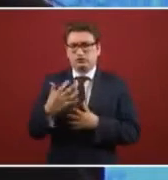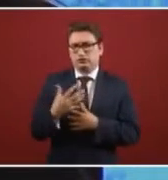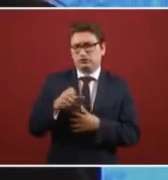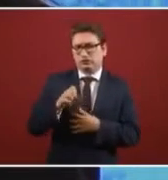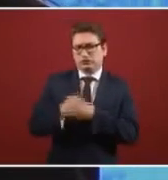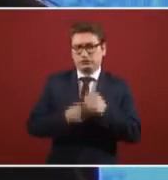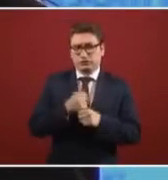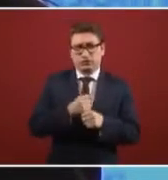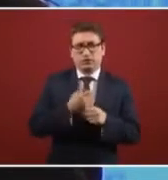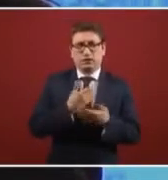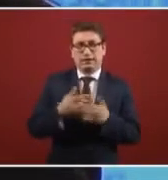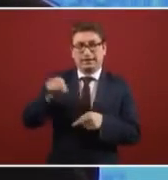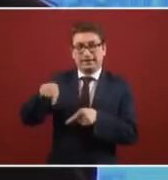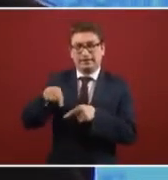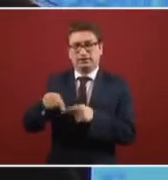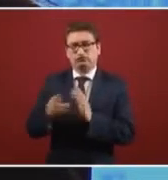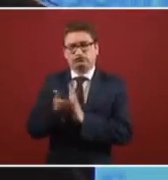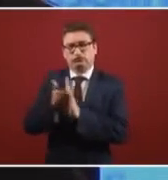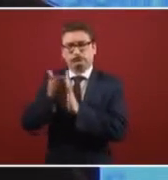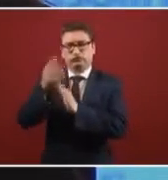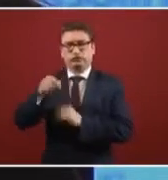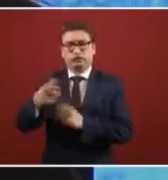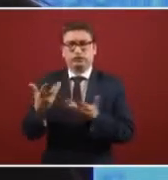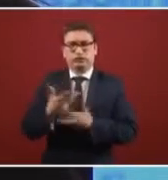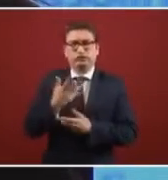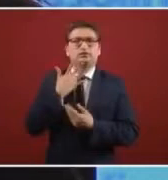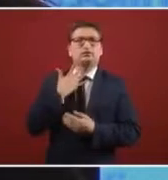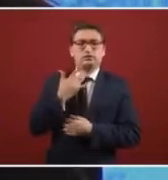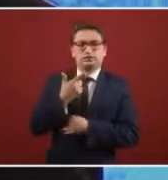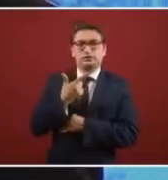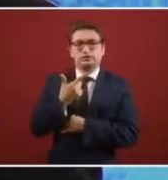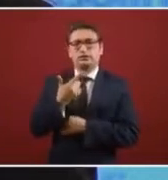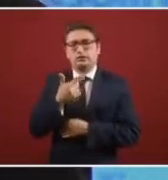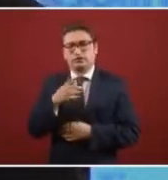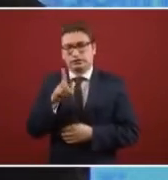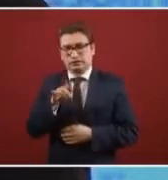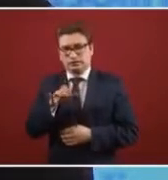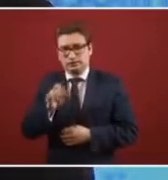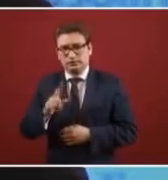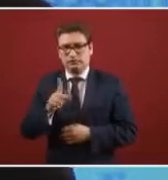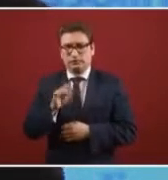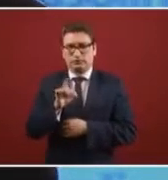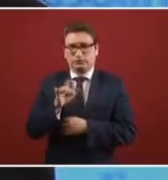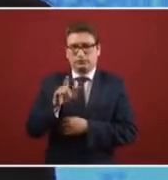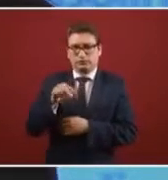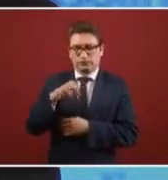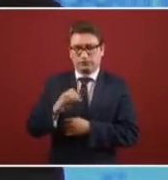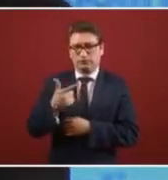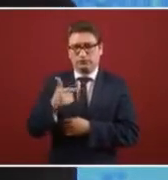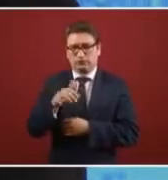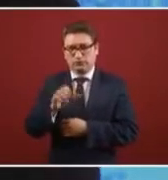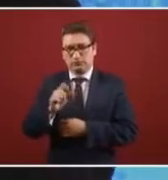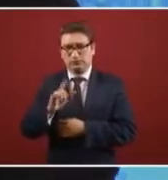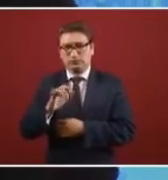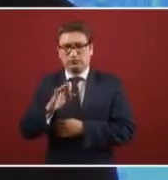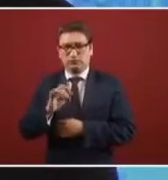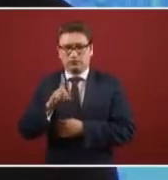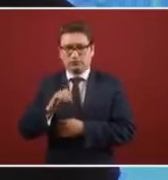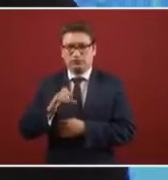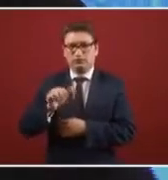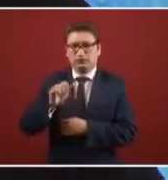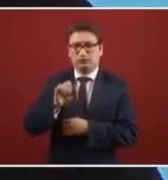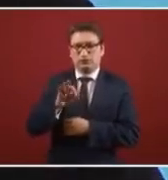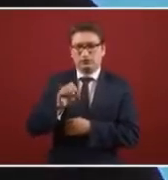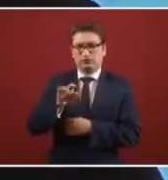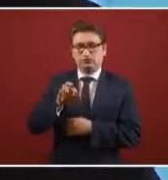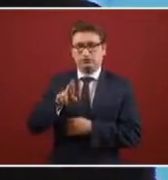50 or diésel, propileno, gas licuado, coque y azufre. so they're going to even be Es